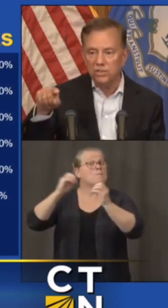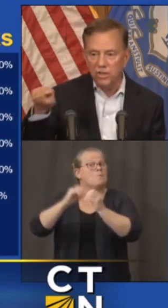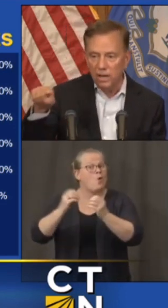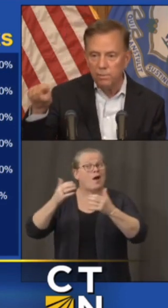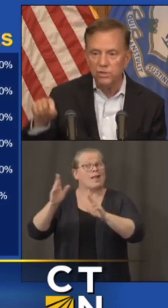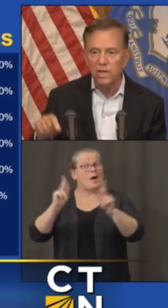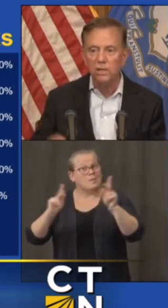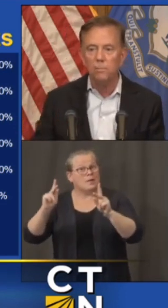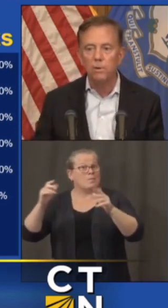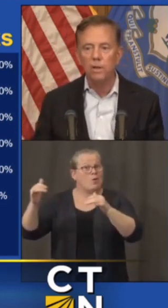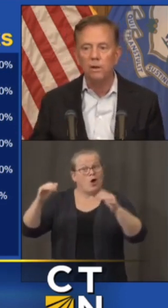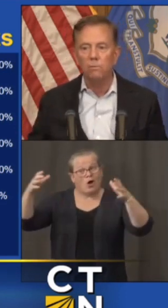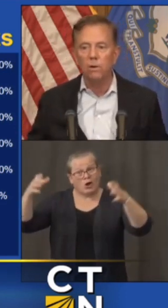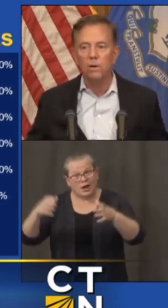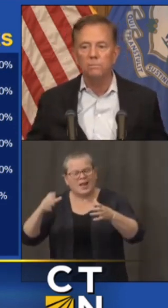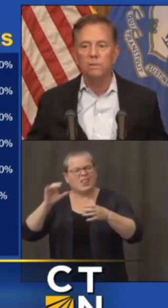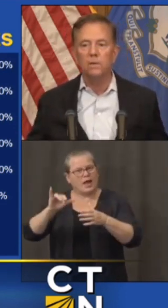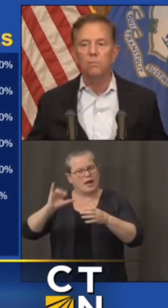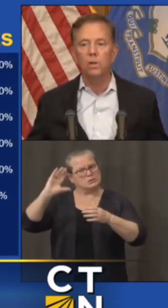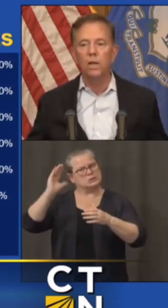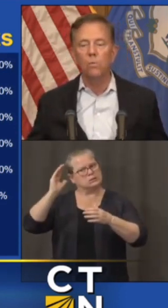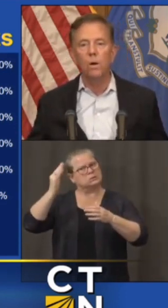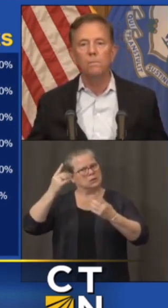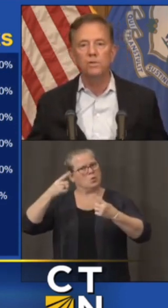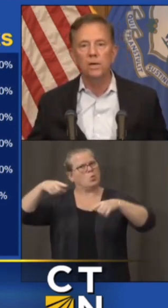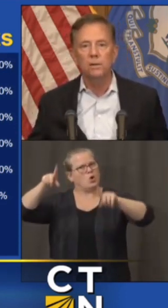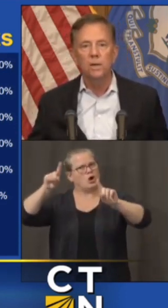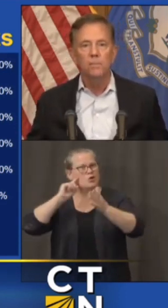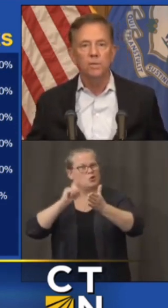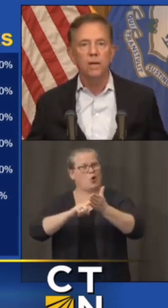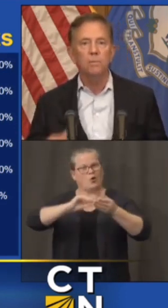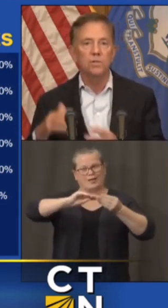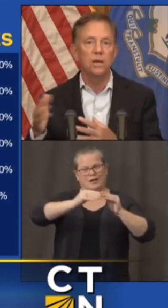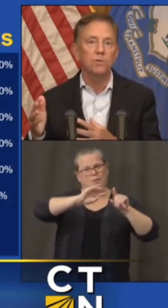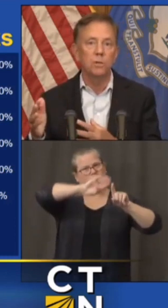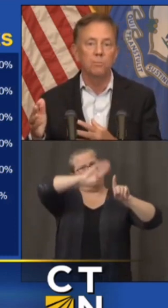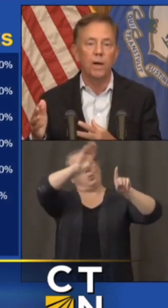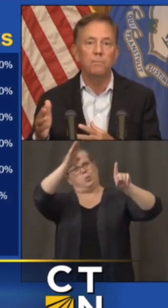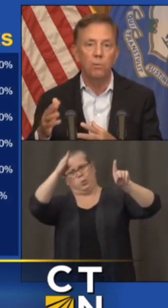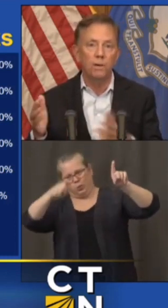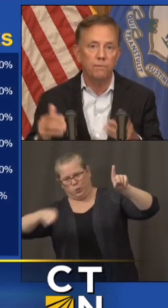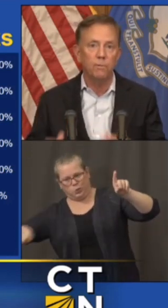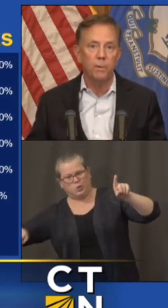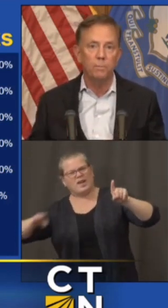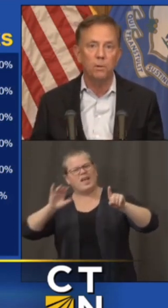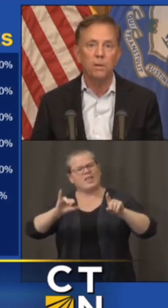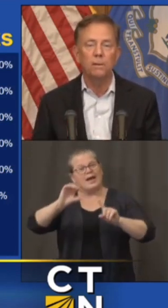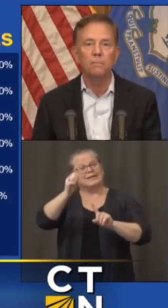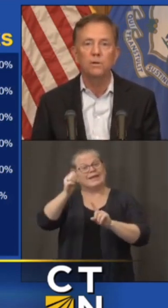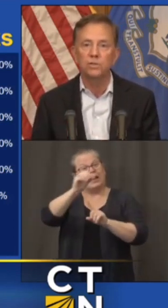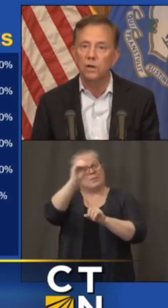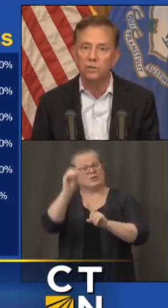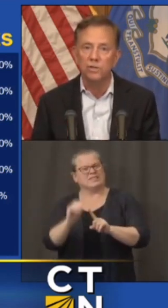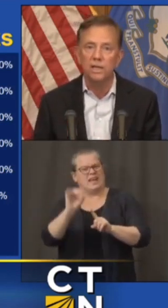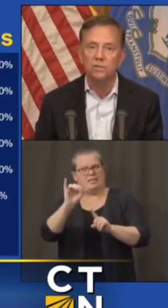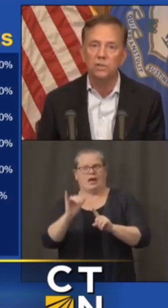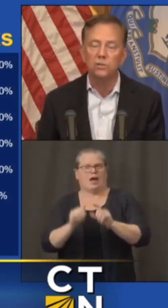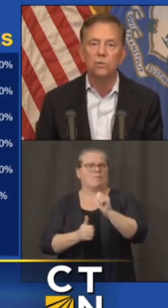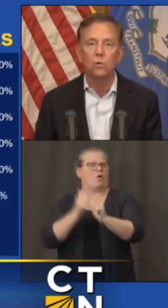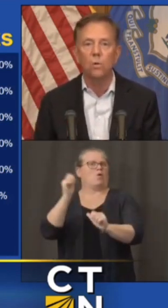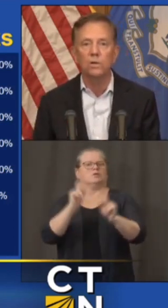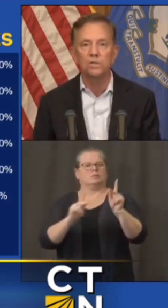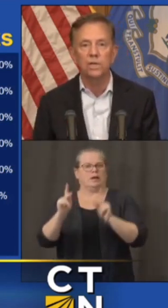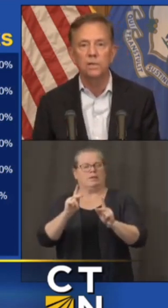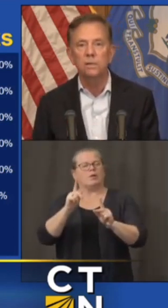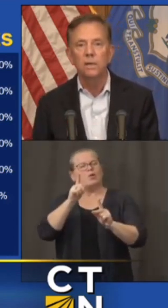can see that 10% number there, where more like 1%, but 10% was the break point for people or other states